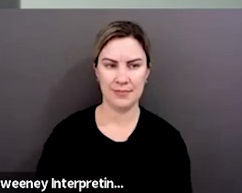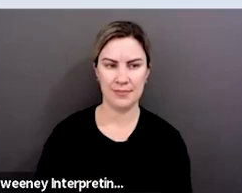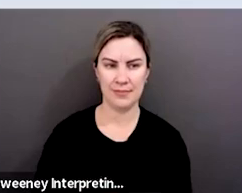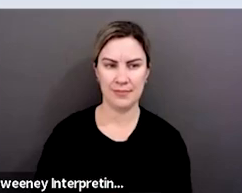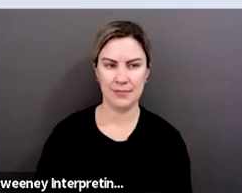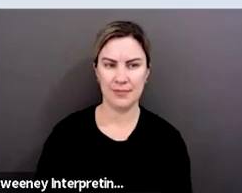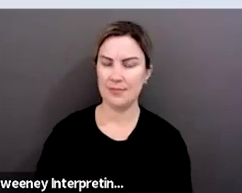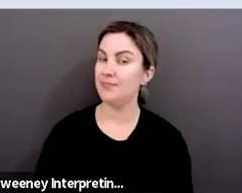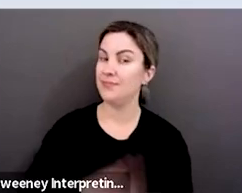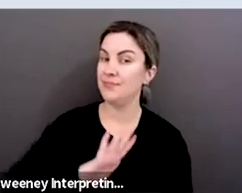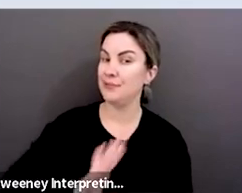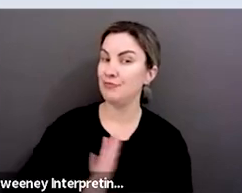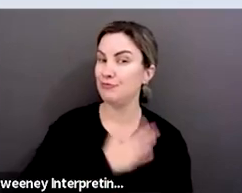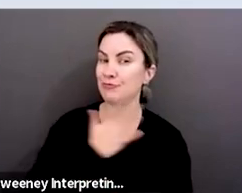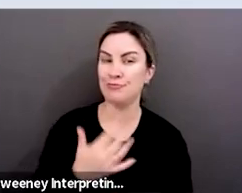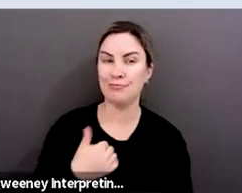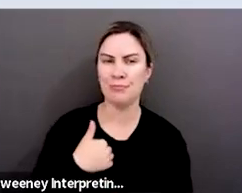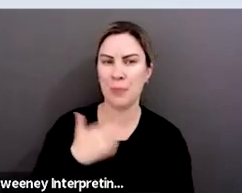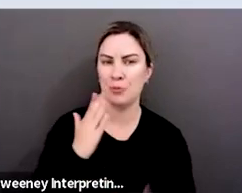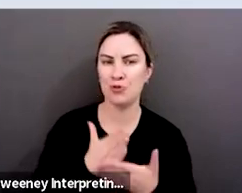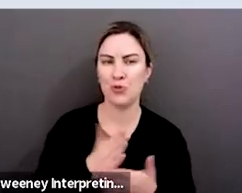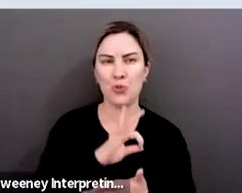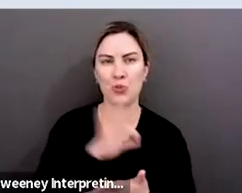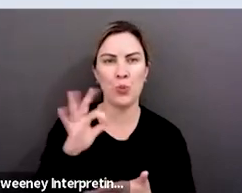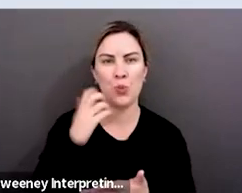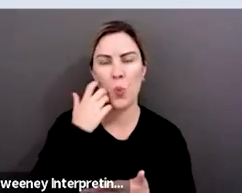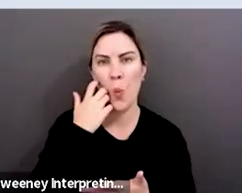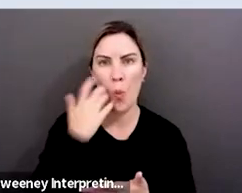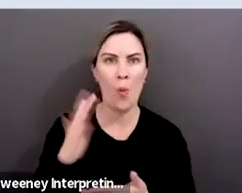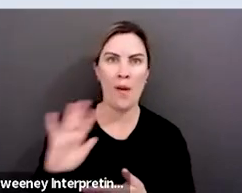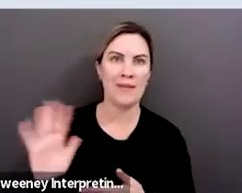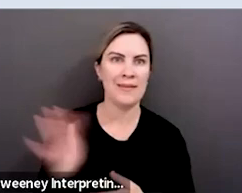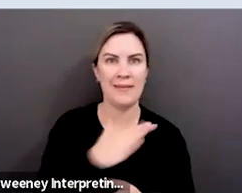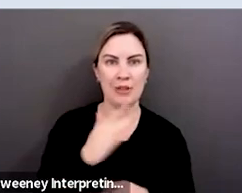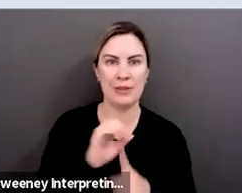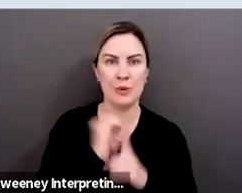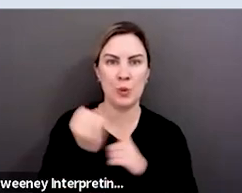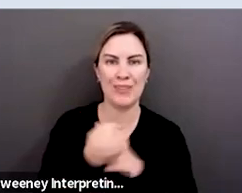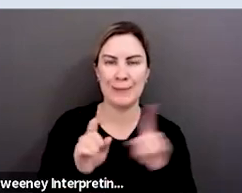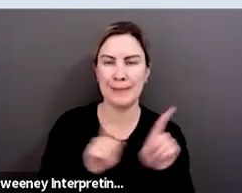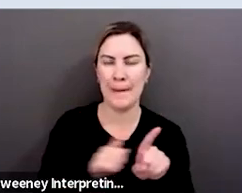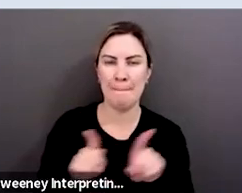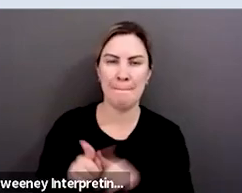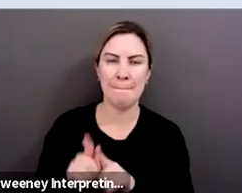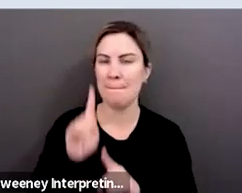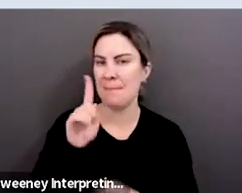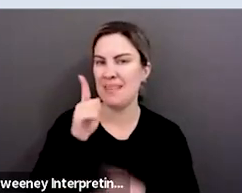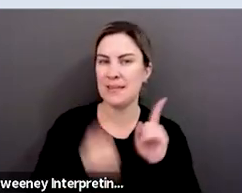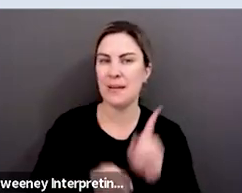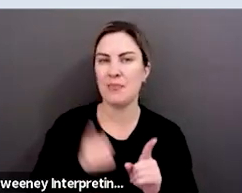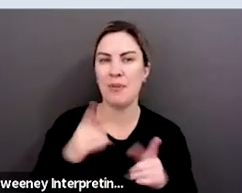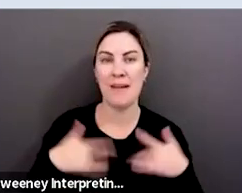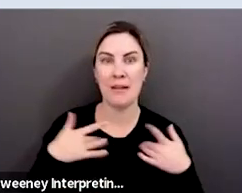It's so interesting. I'm sure it's not true in all cases, but sometimes what feels like it's going to be a really